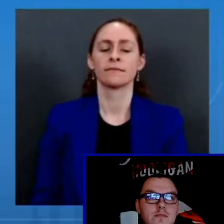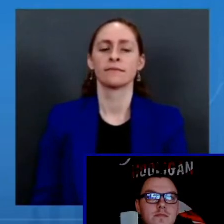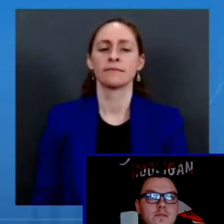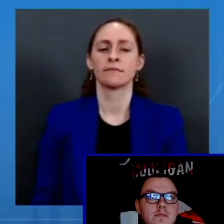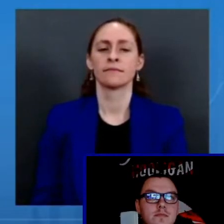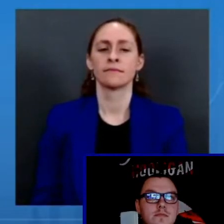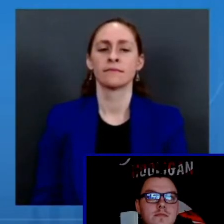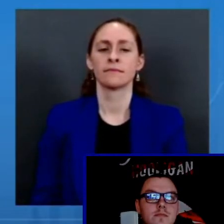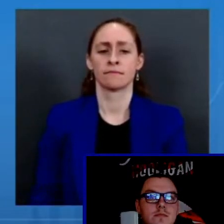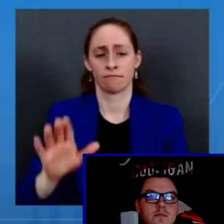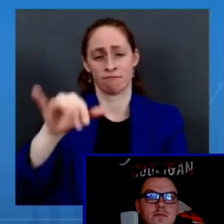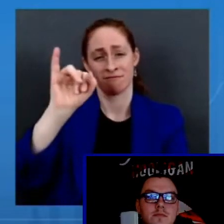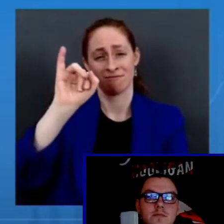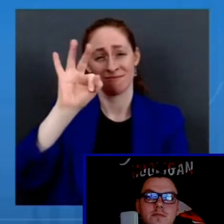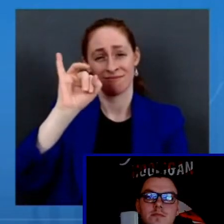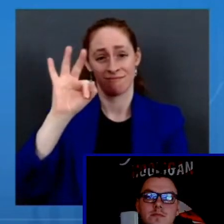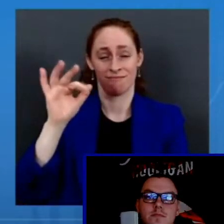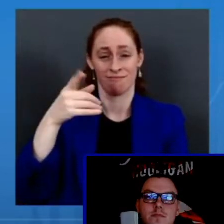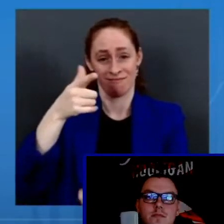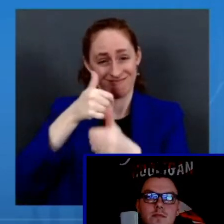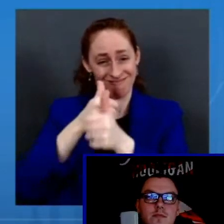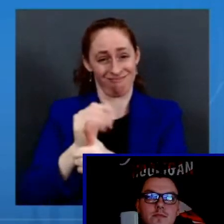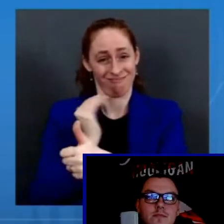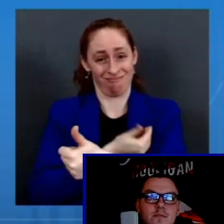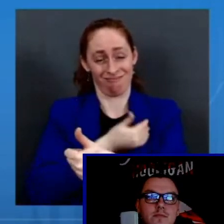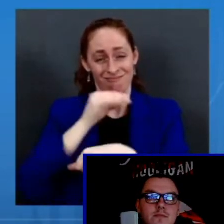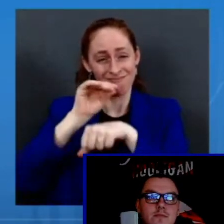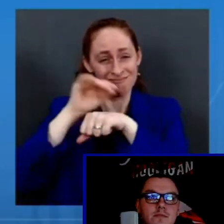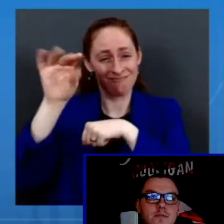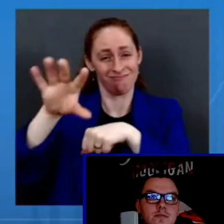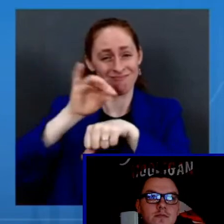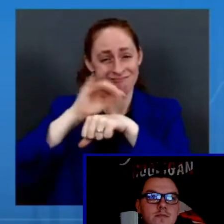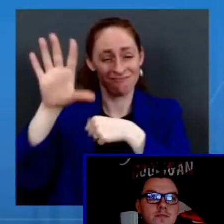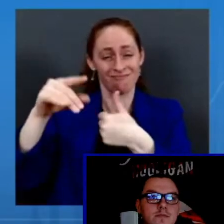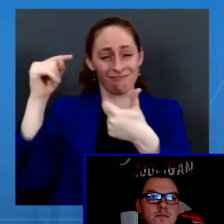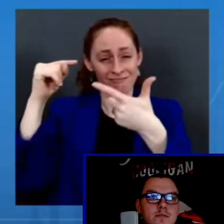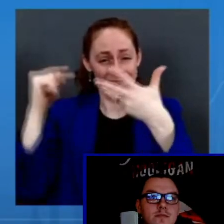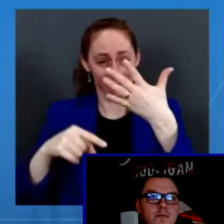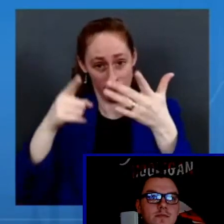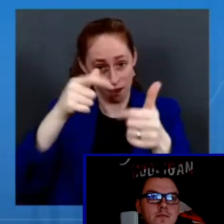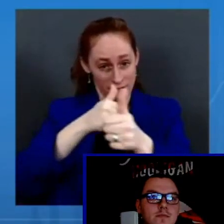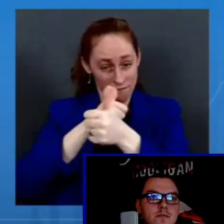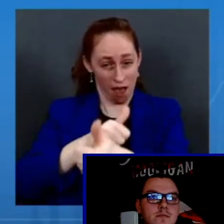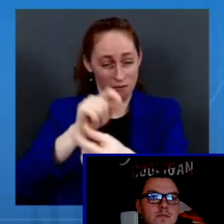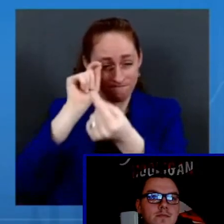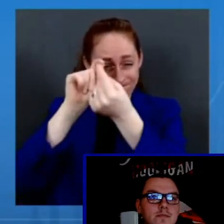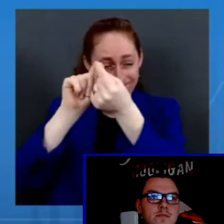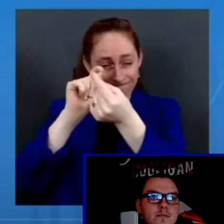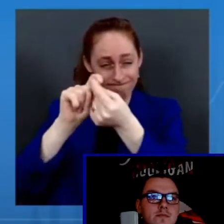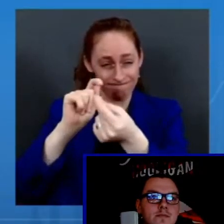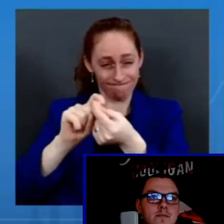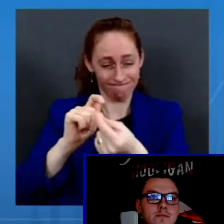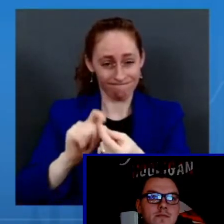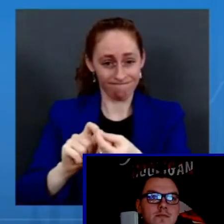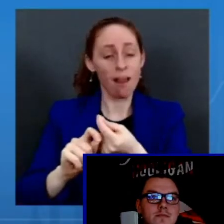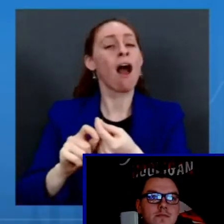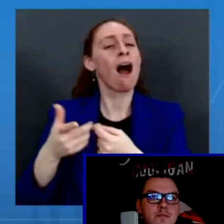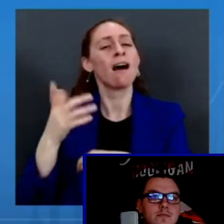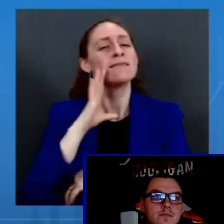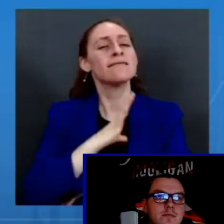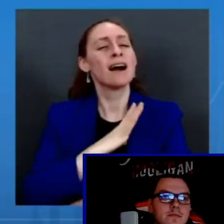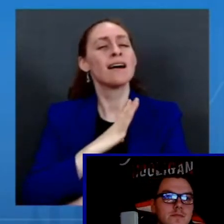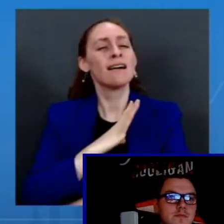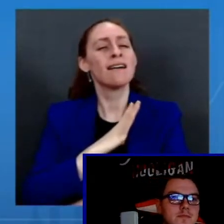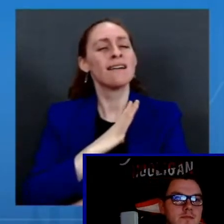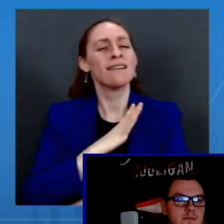if you're wondering how to stay healthy and protect your loved ones this winter, please get vaccinated, get boosted, wear a mask in public